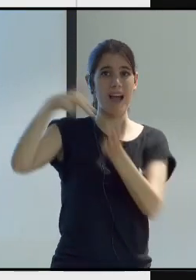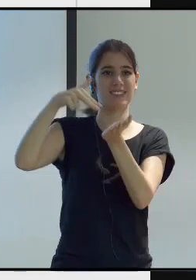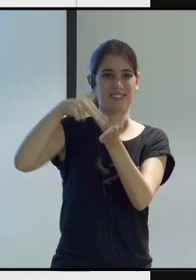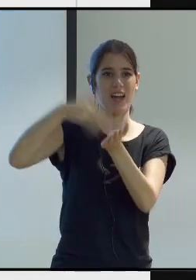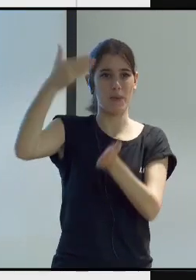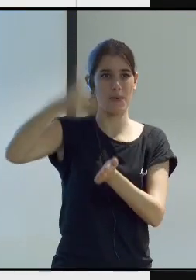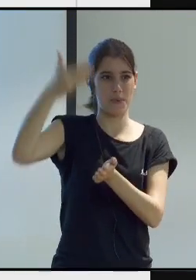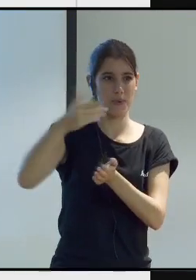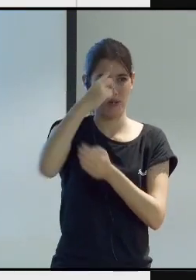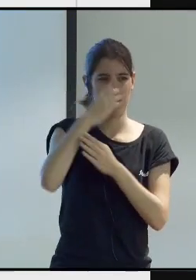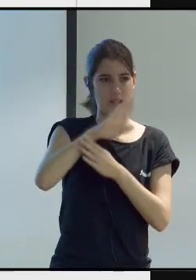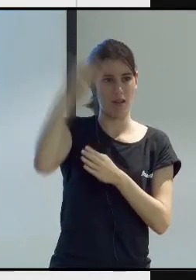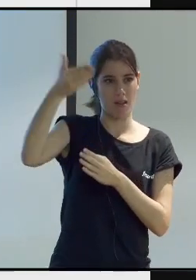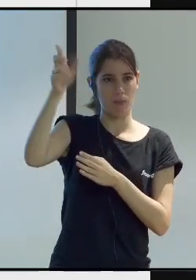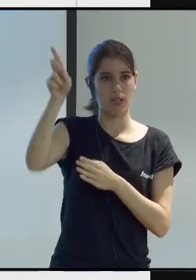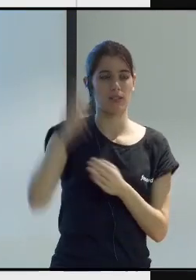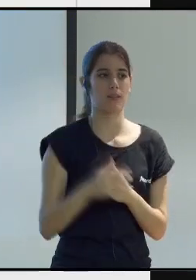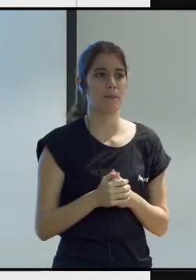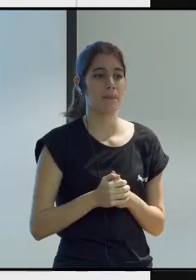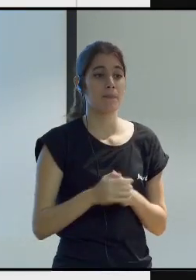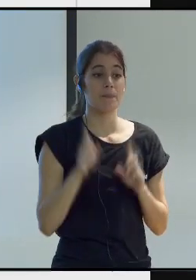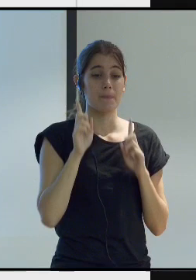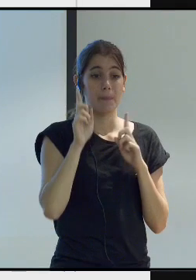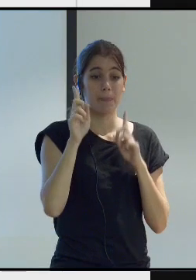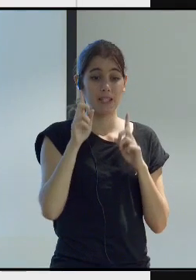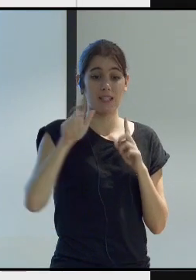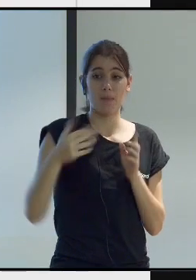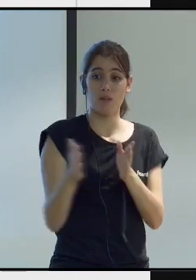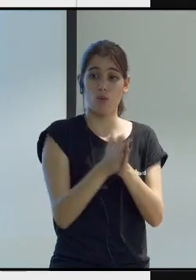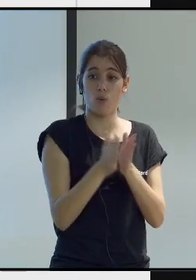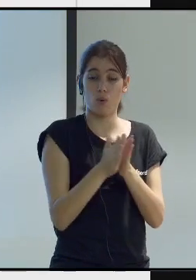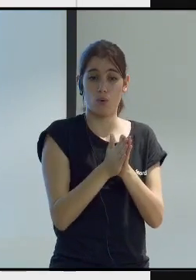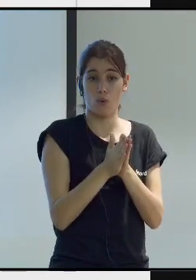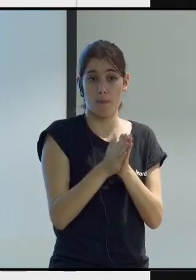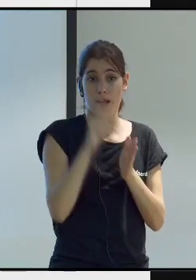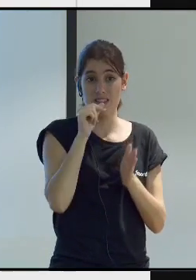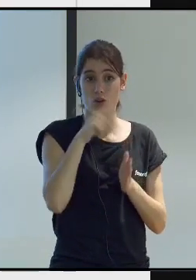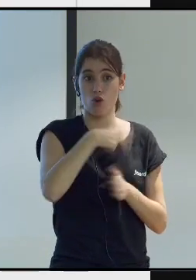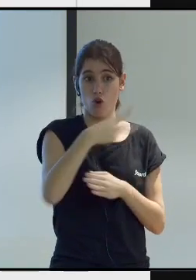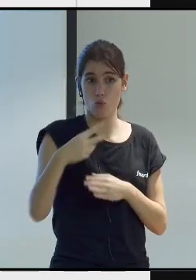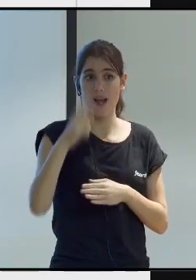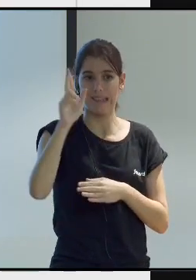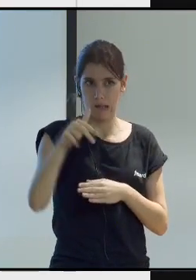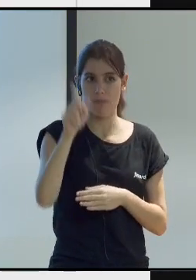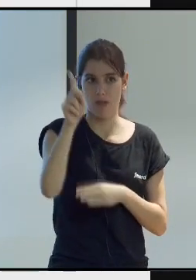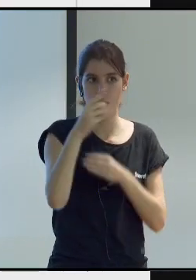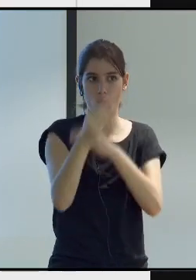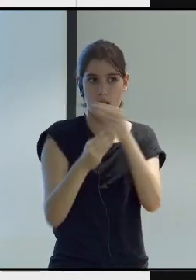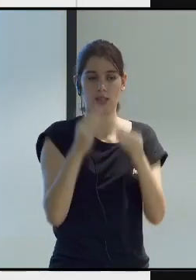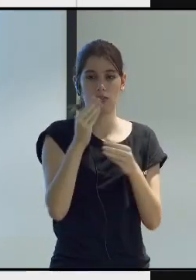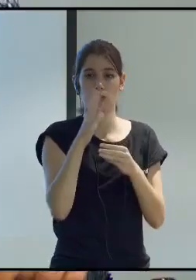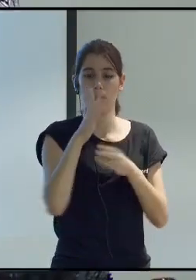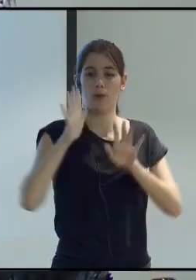Norwegian colleague. They have each year the Pride Strong and Visible Parade in